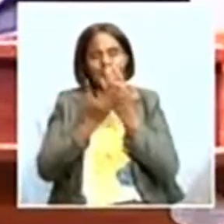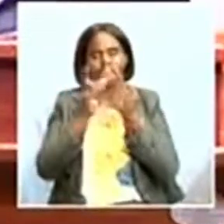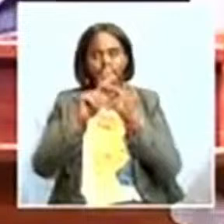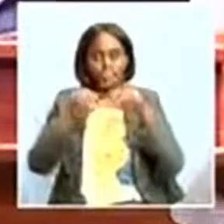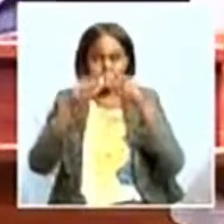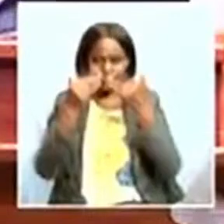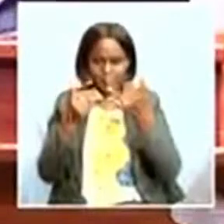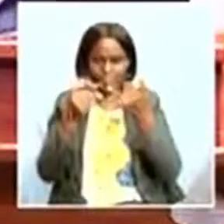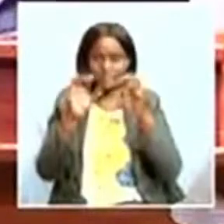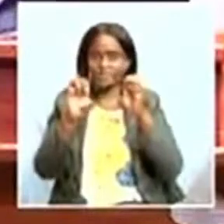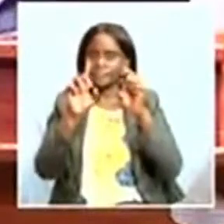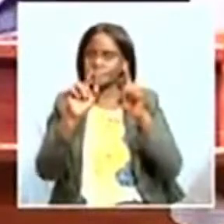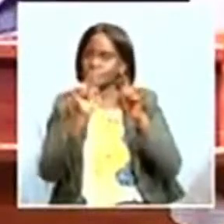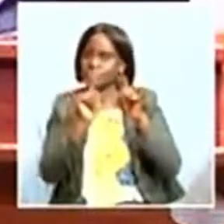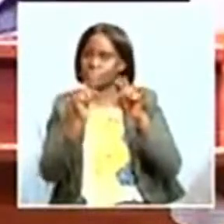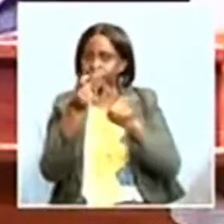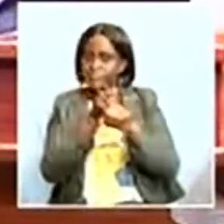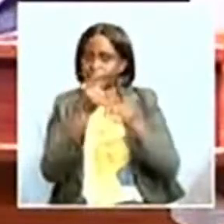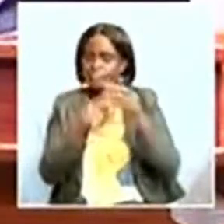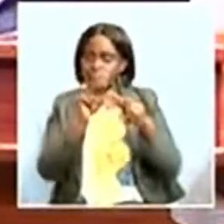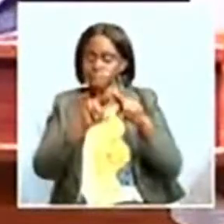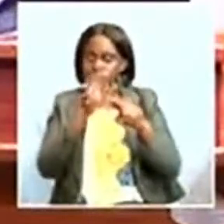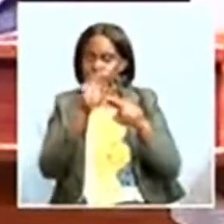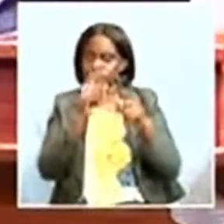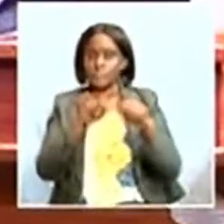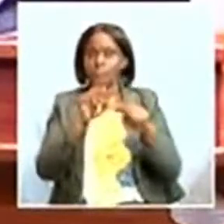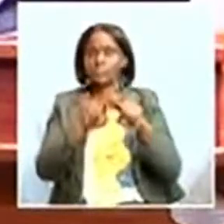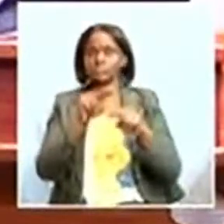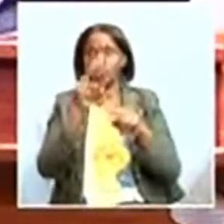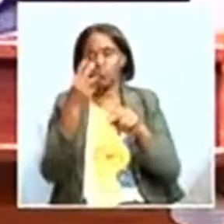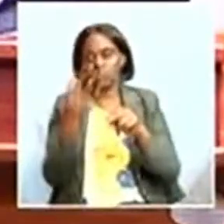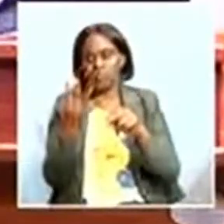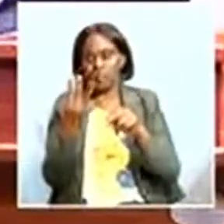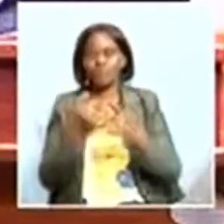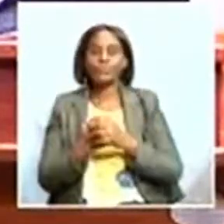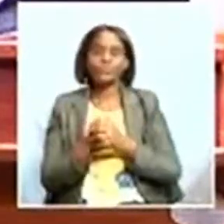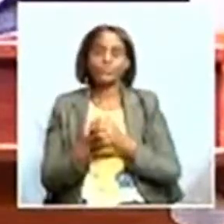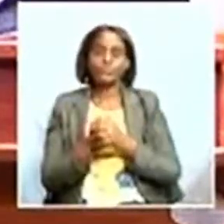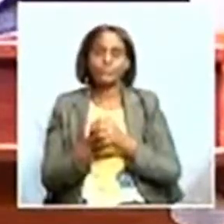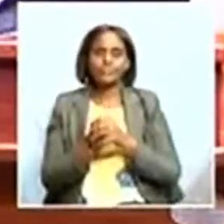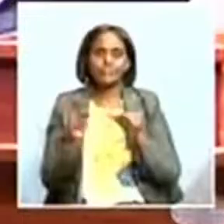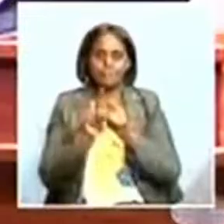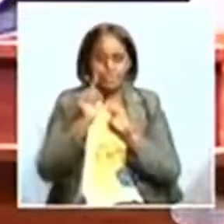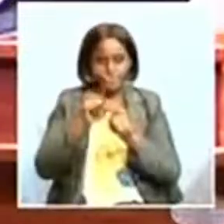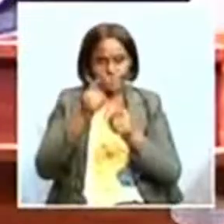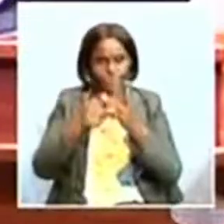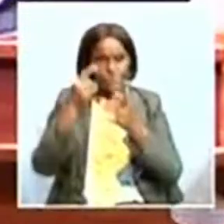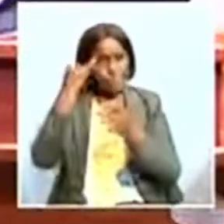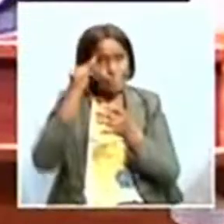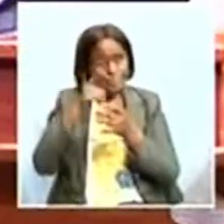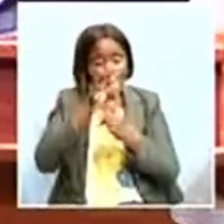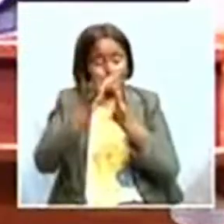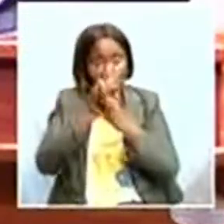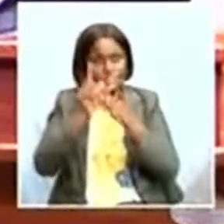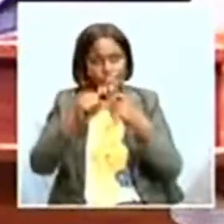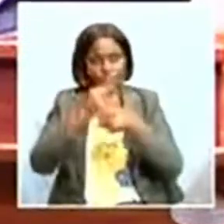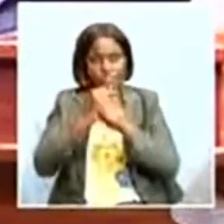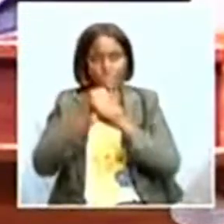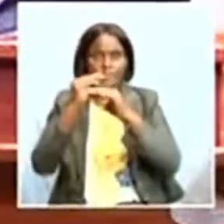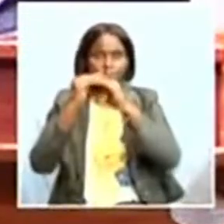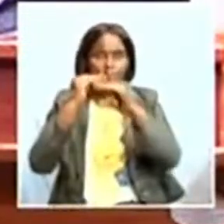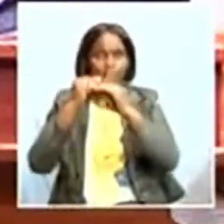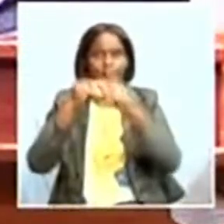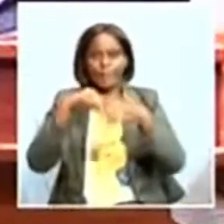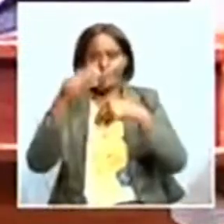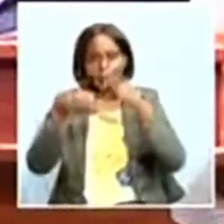education from Form 1 to Form 4. This initiative aims to ensure equitable distribution